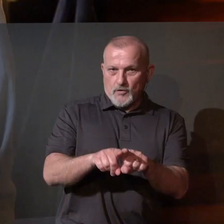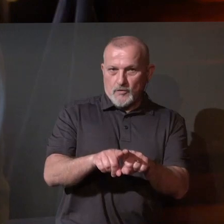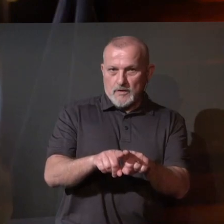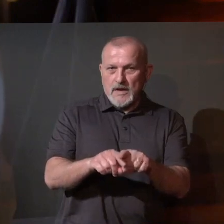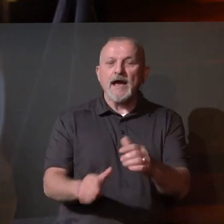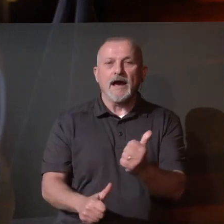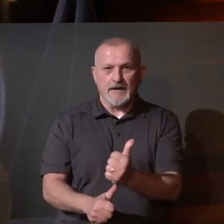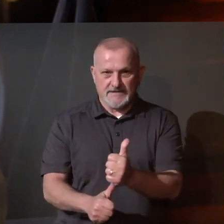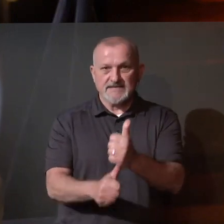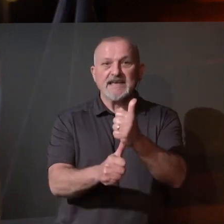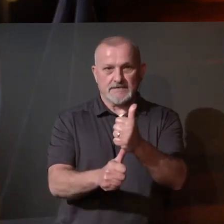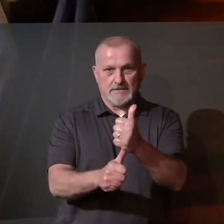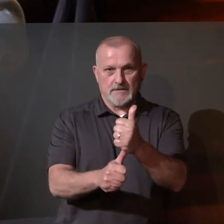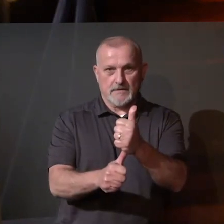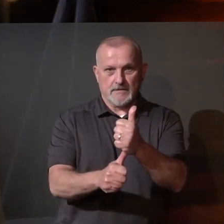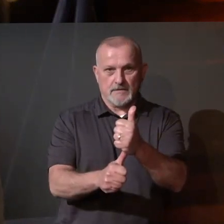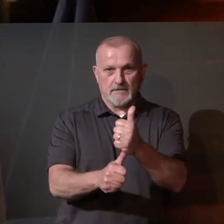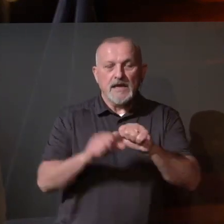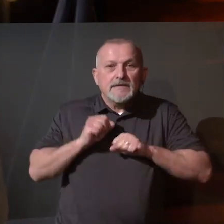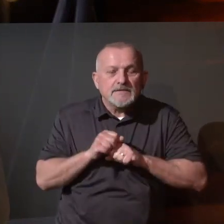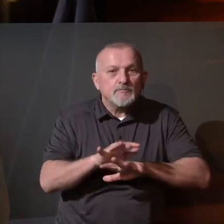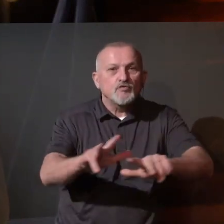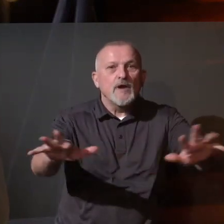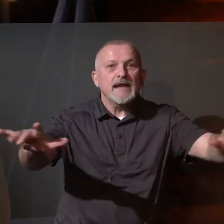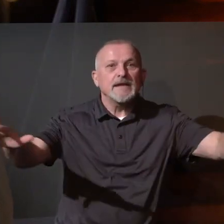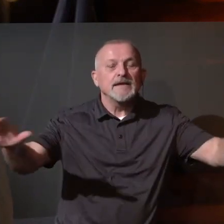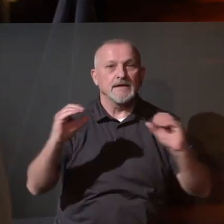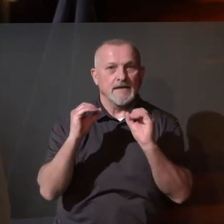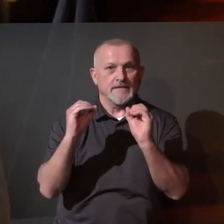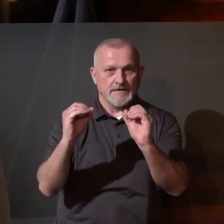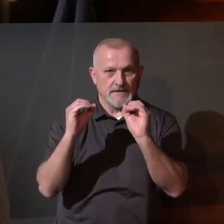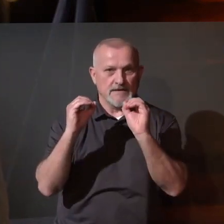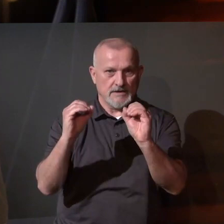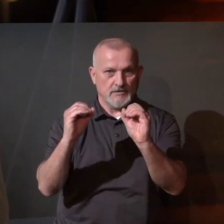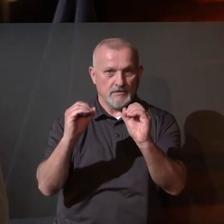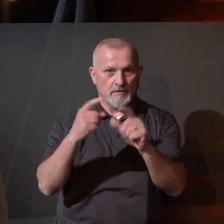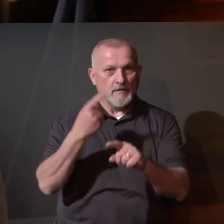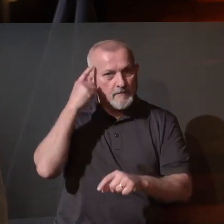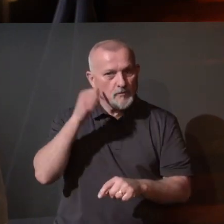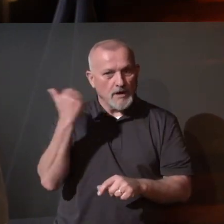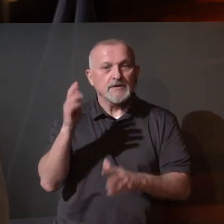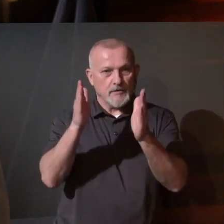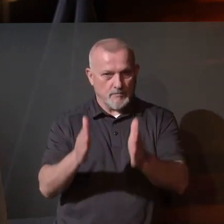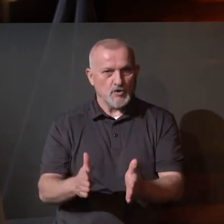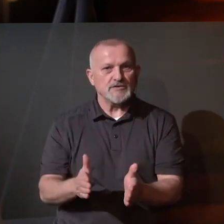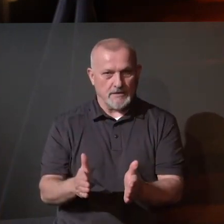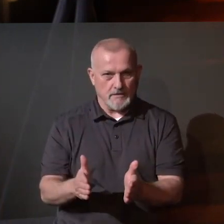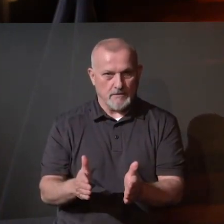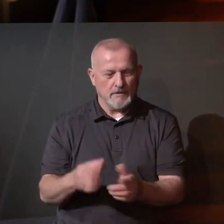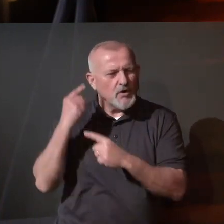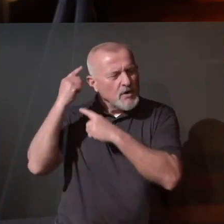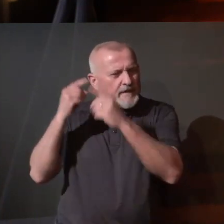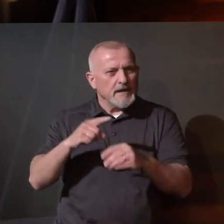and assists in spreading the teaching of another. So think about